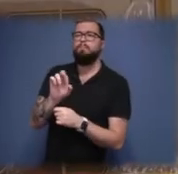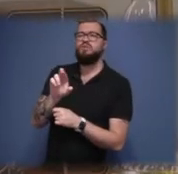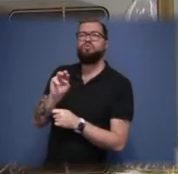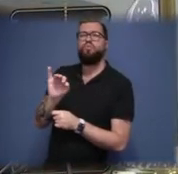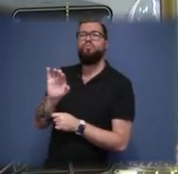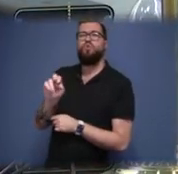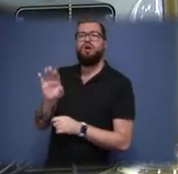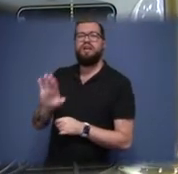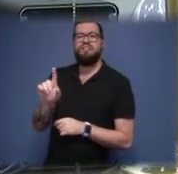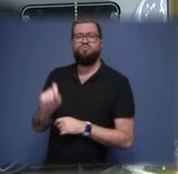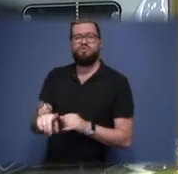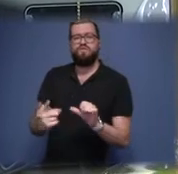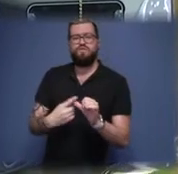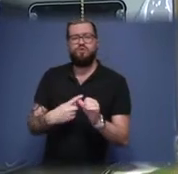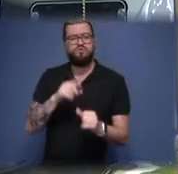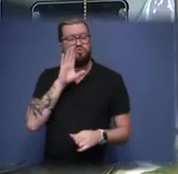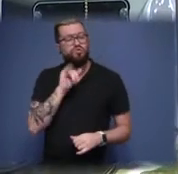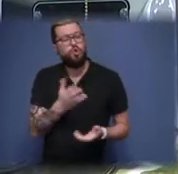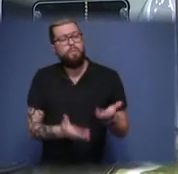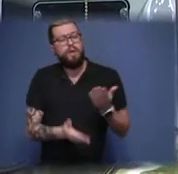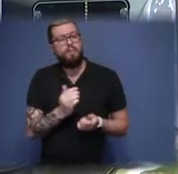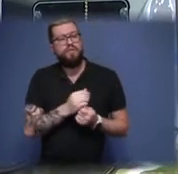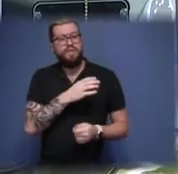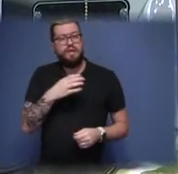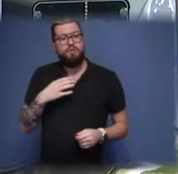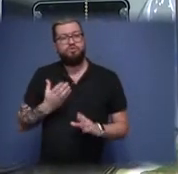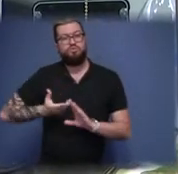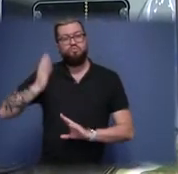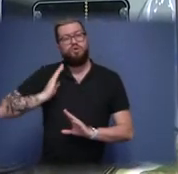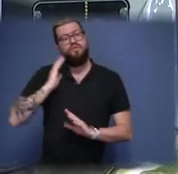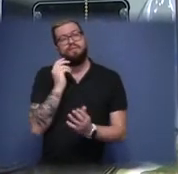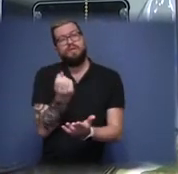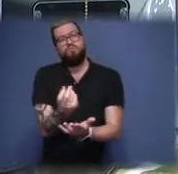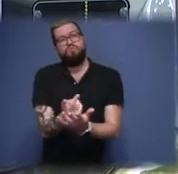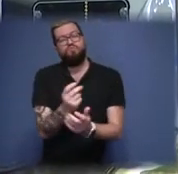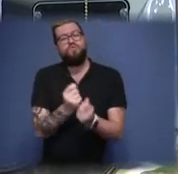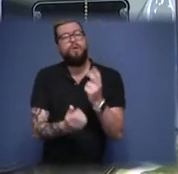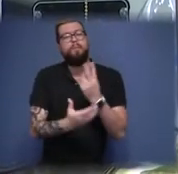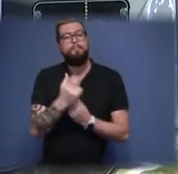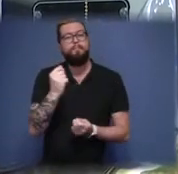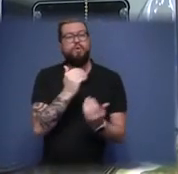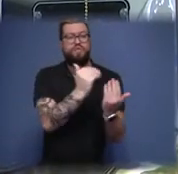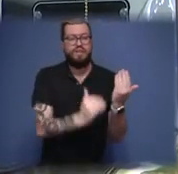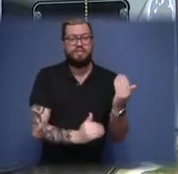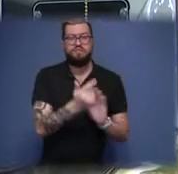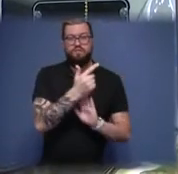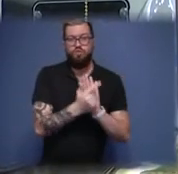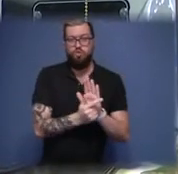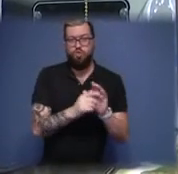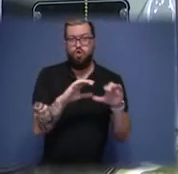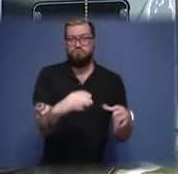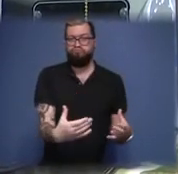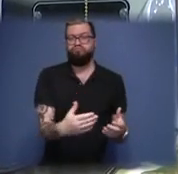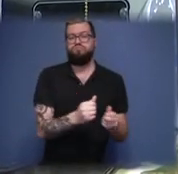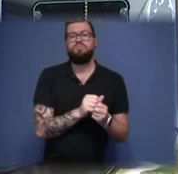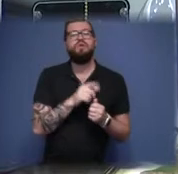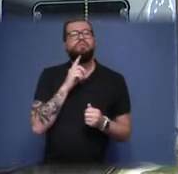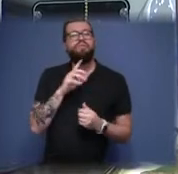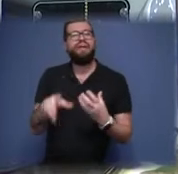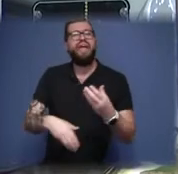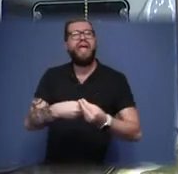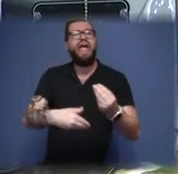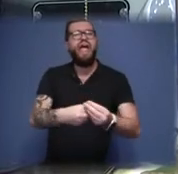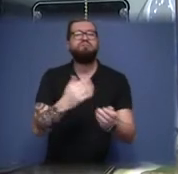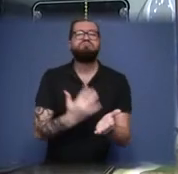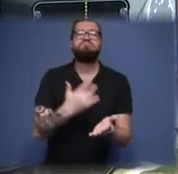first. Mr. Warren, as you may be aware, the commissioners previously approved both a list of law firms that they occasionally add law firms to, and